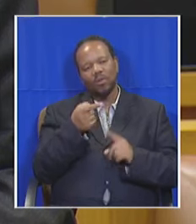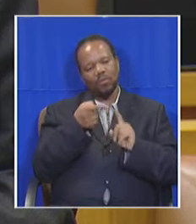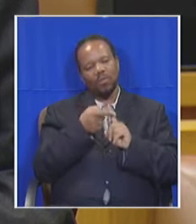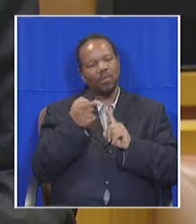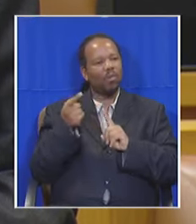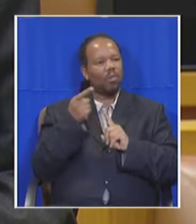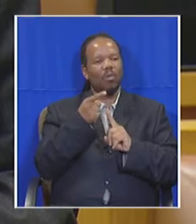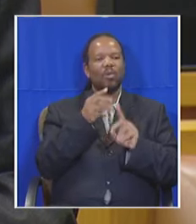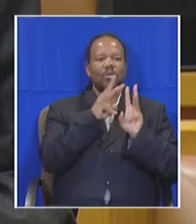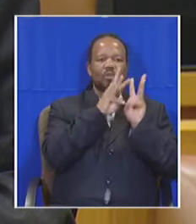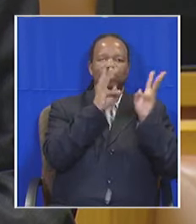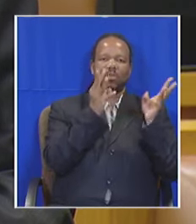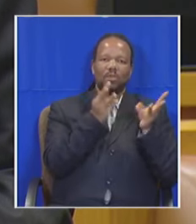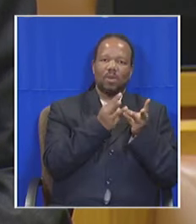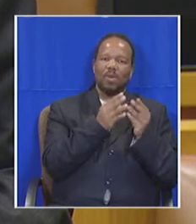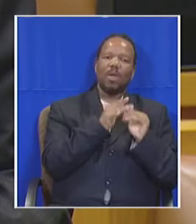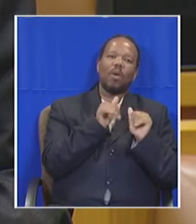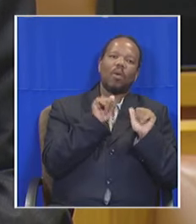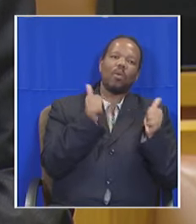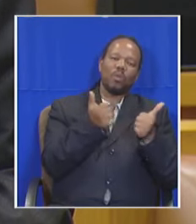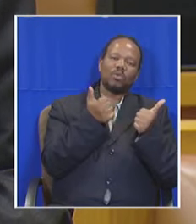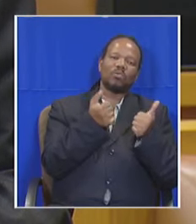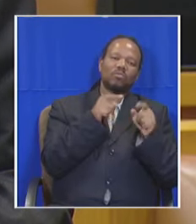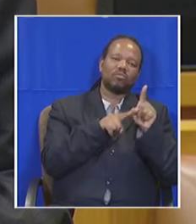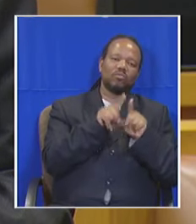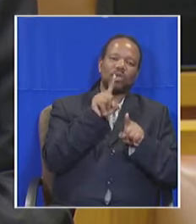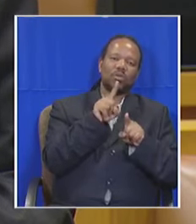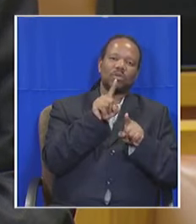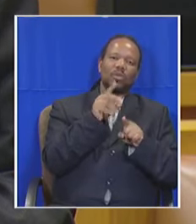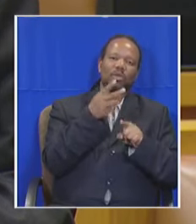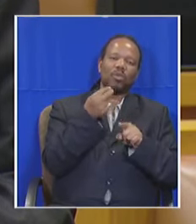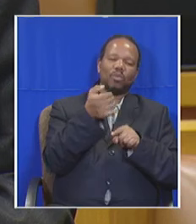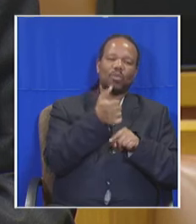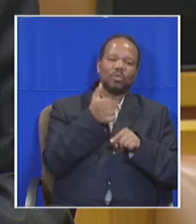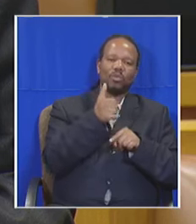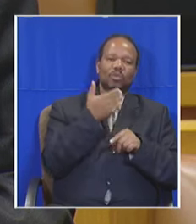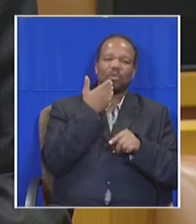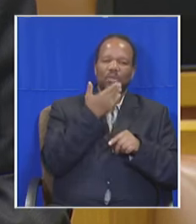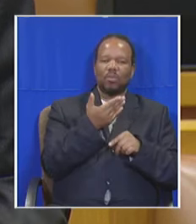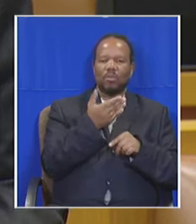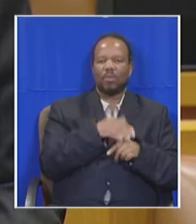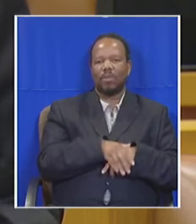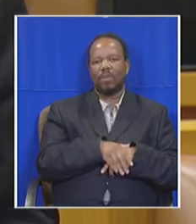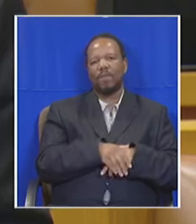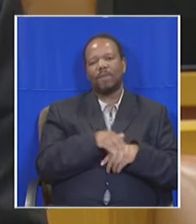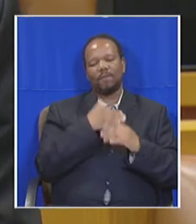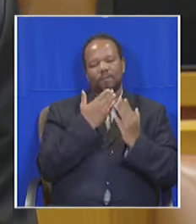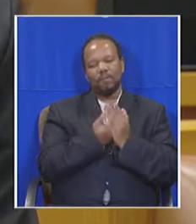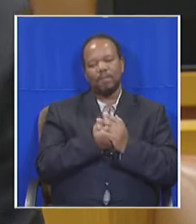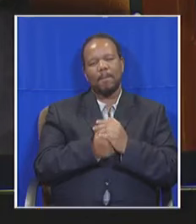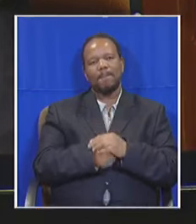and wishes him much success in his new position of responsibility.